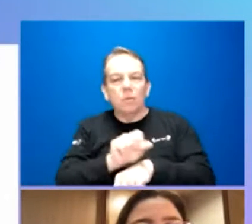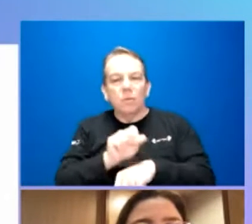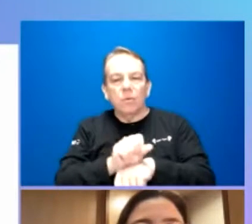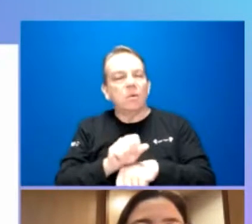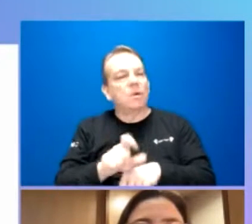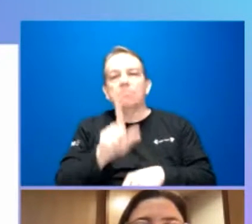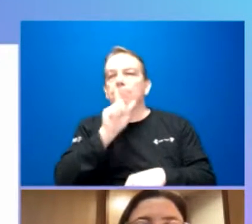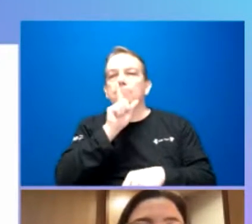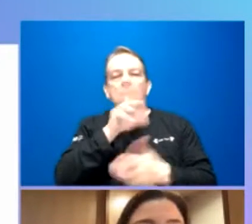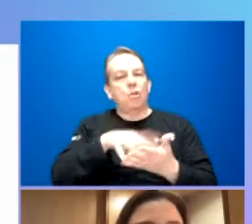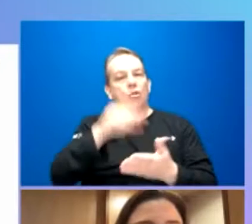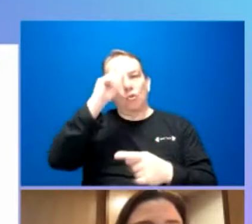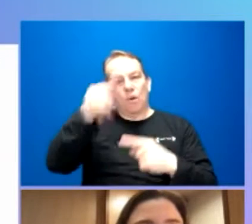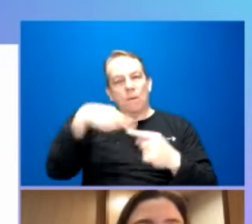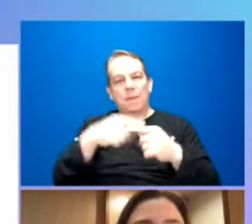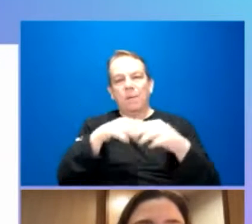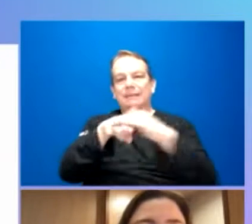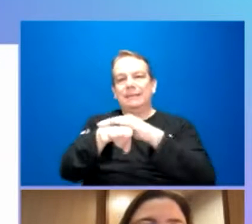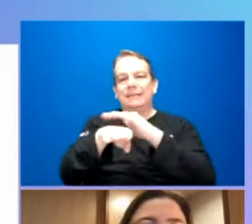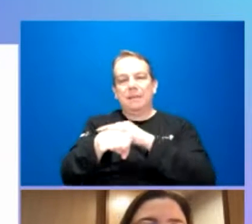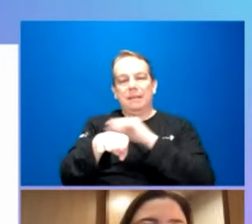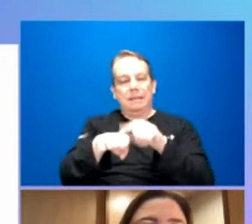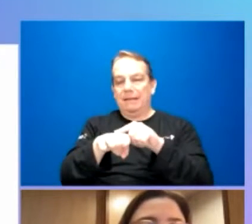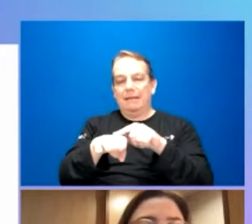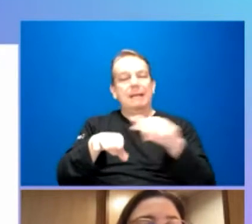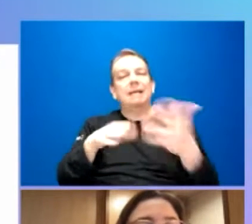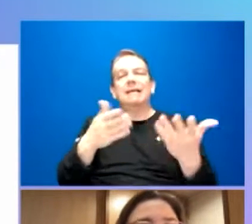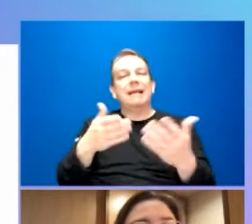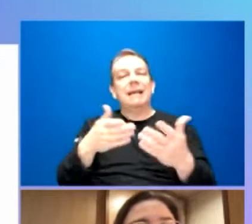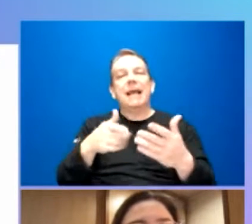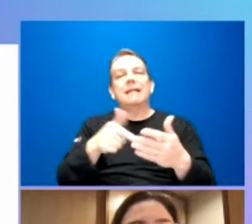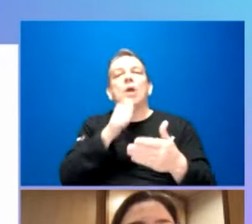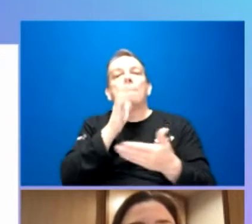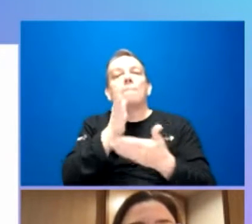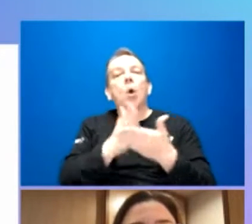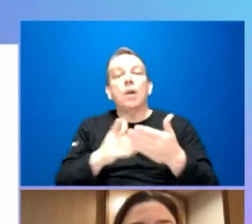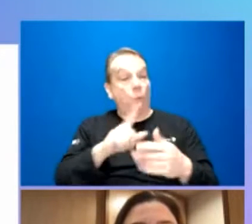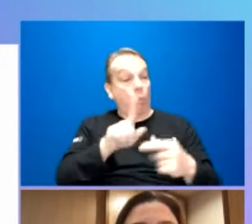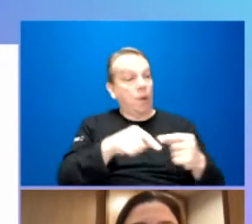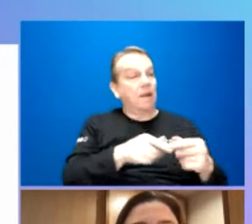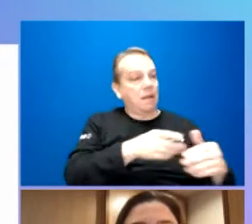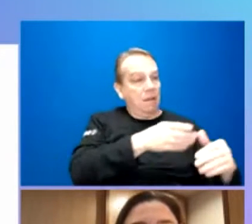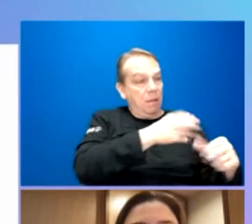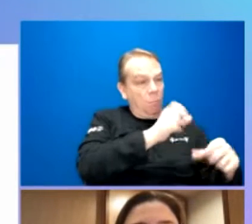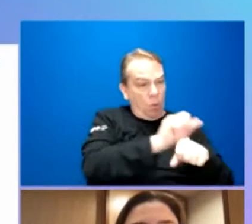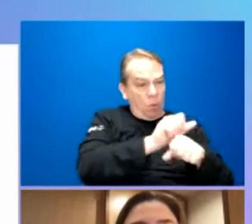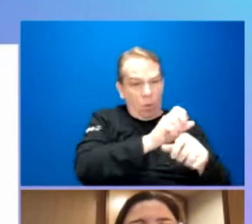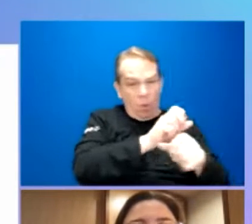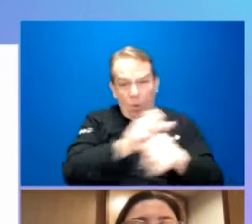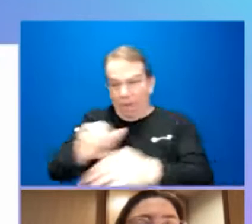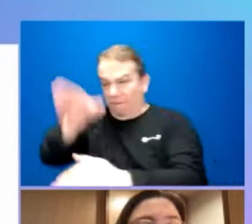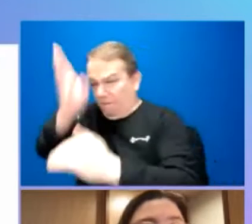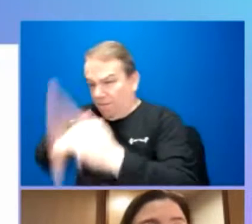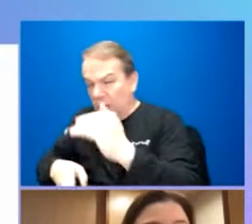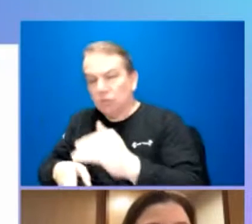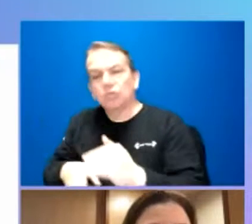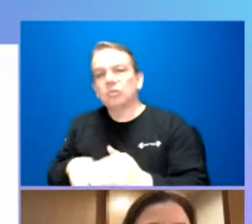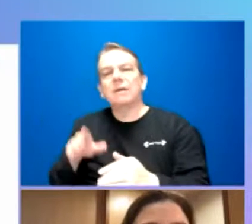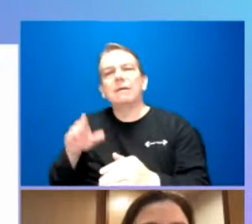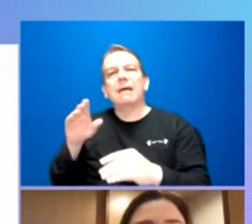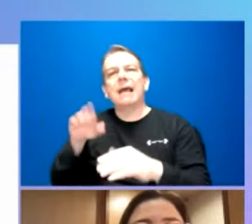and accessibility isn't part of their definition of done. And this puts organizations on the back foot as they have to